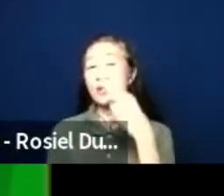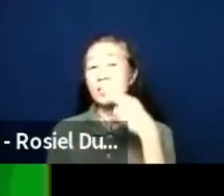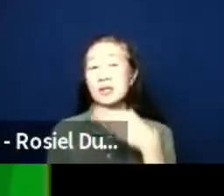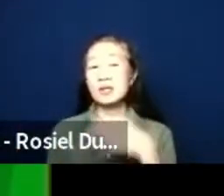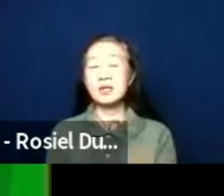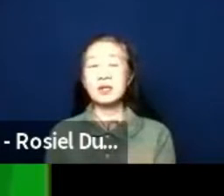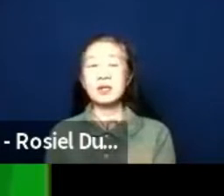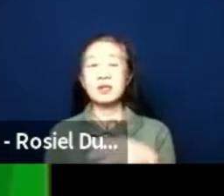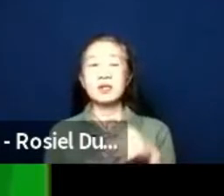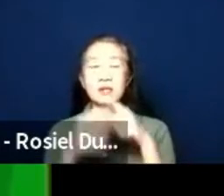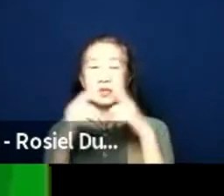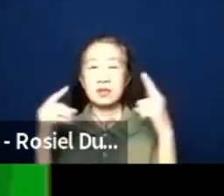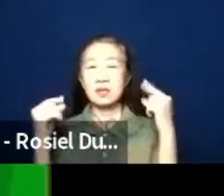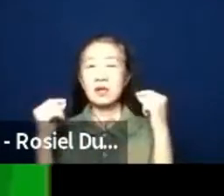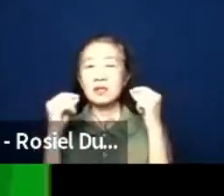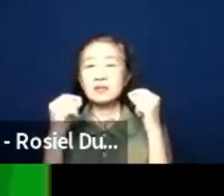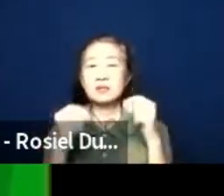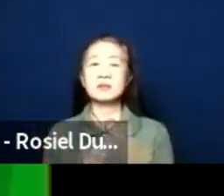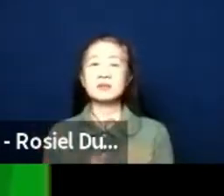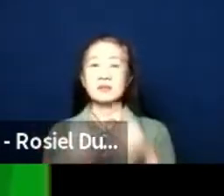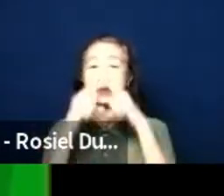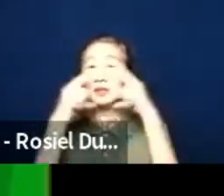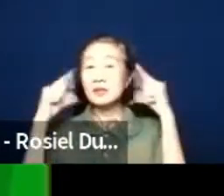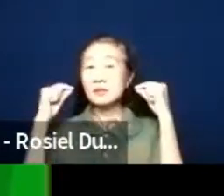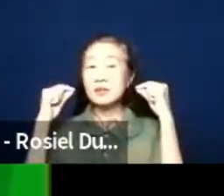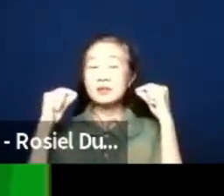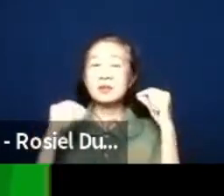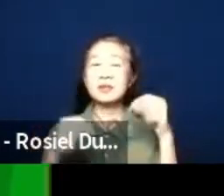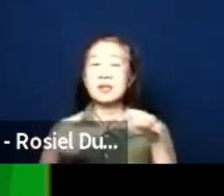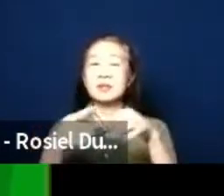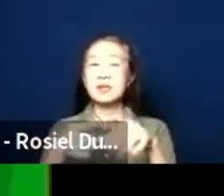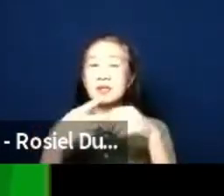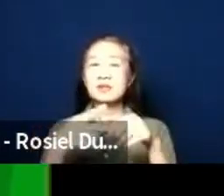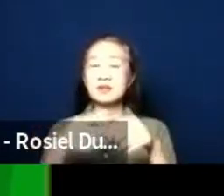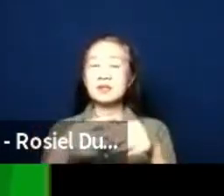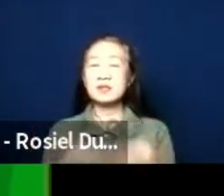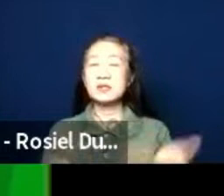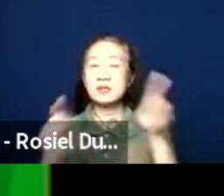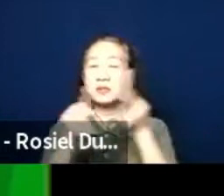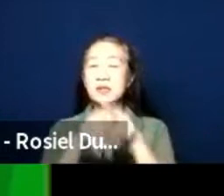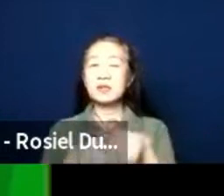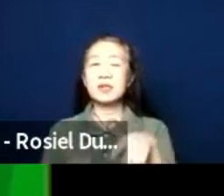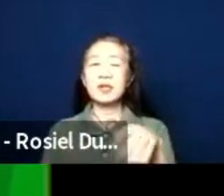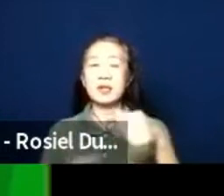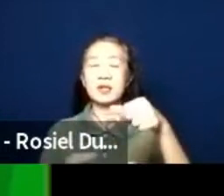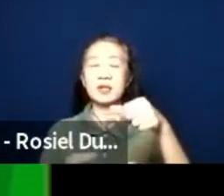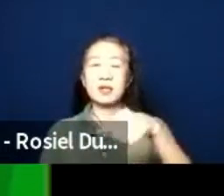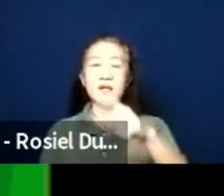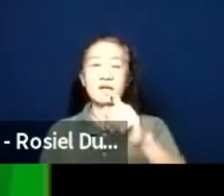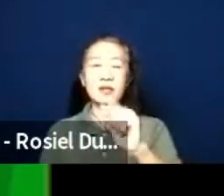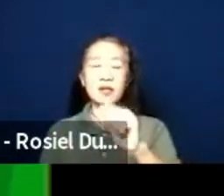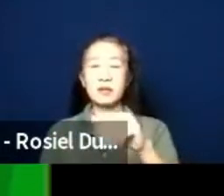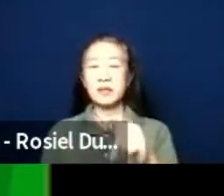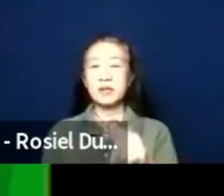mask or a face mask. Plastic sheeting and duct tape to shelter in place.